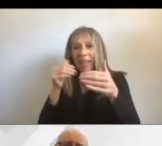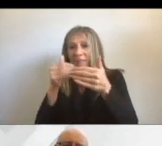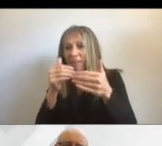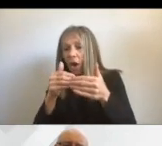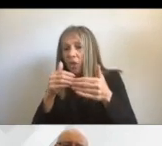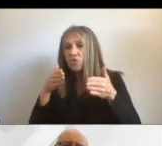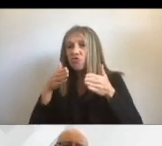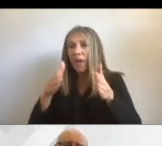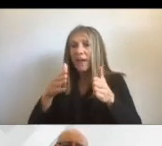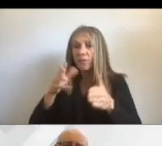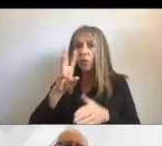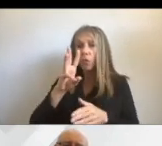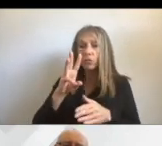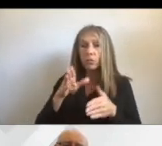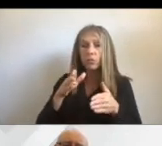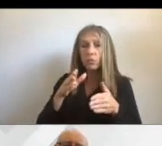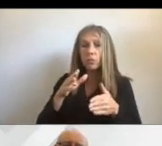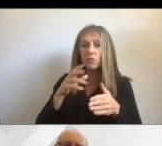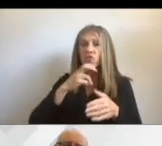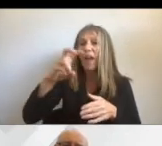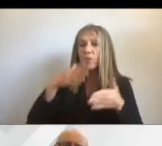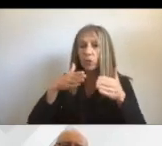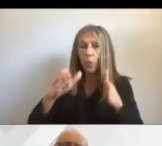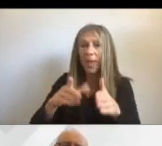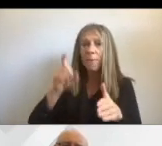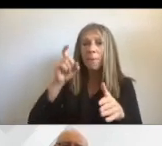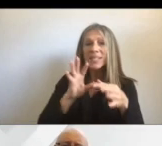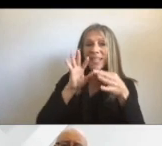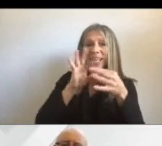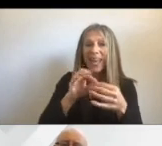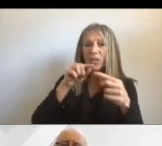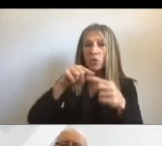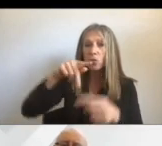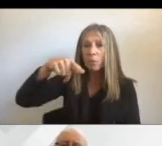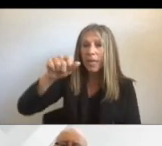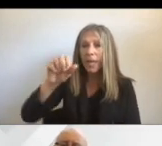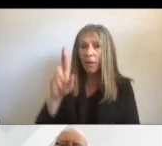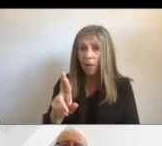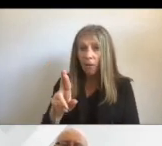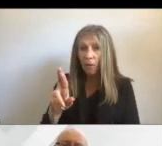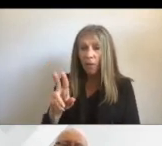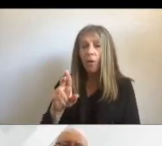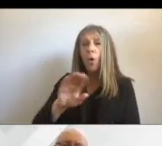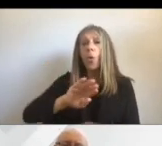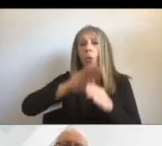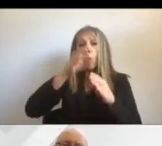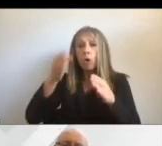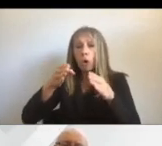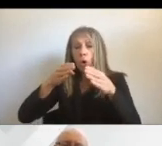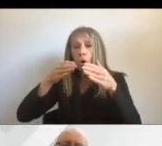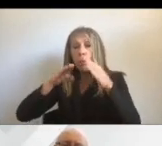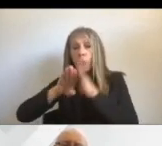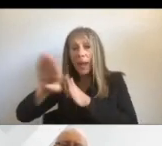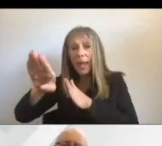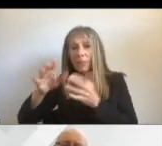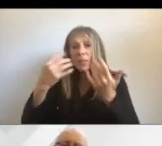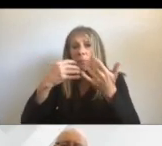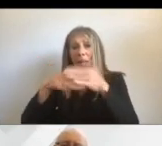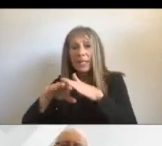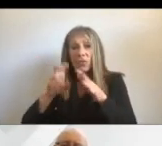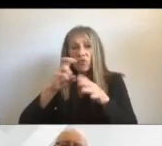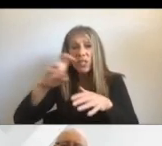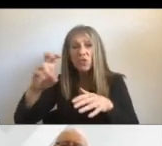must connect to a pedestrian access route. Where curb ramps and blended transitions are used, they cannot reduce